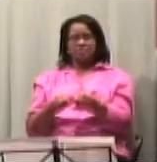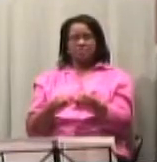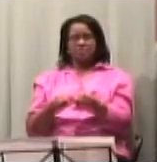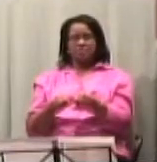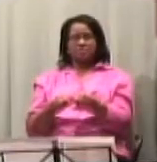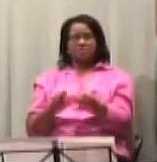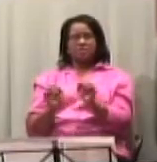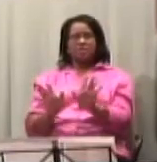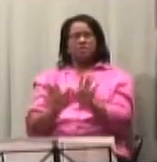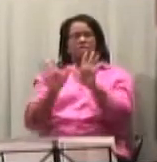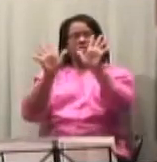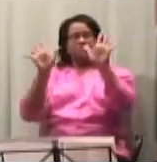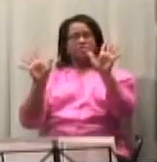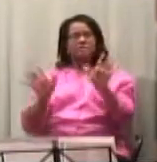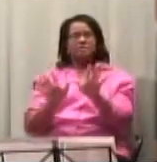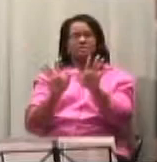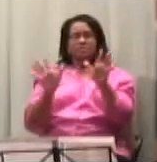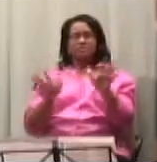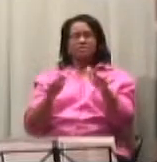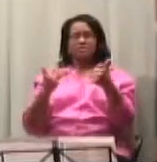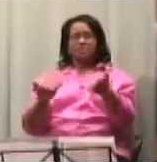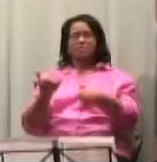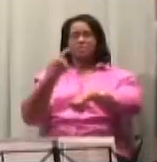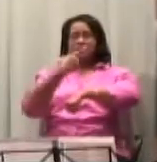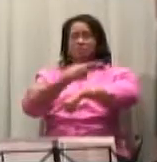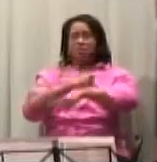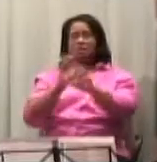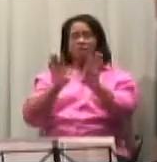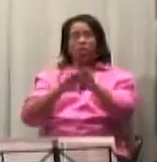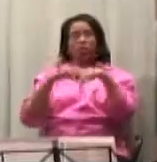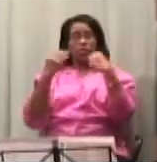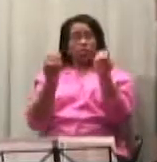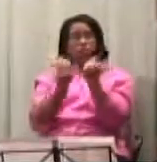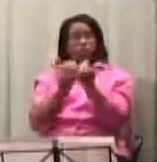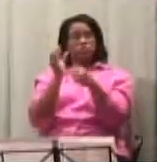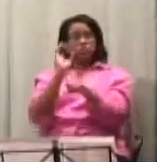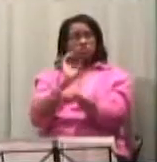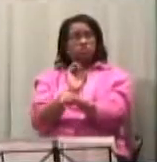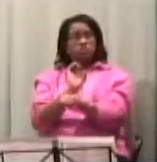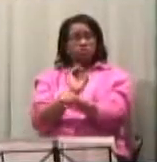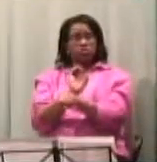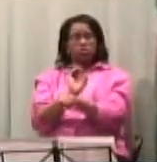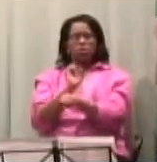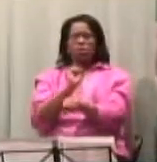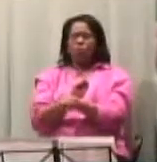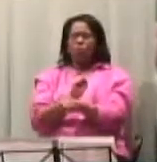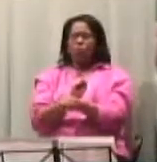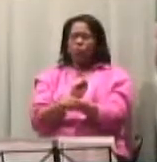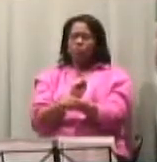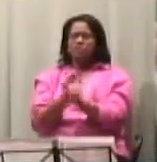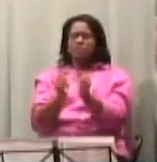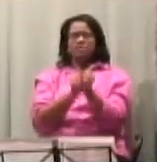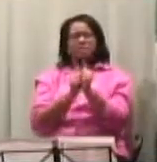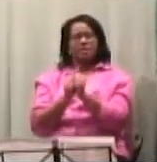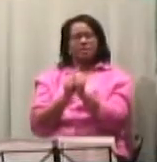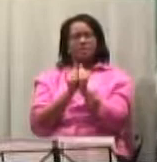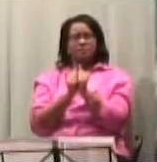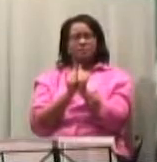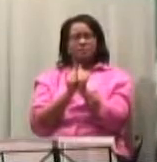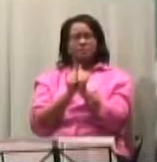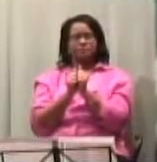especially Sunday, you know, is the day of the community, a church, you know, who works together, you know.